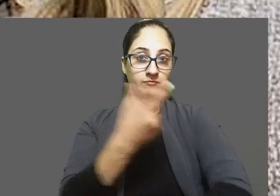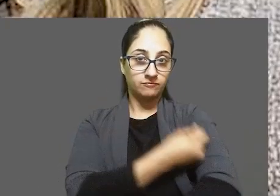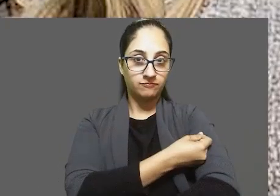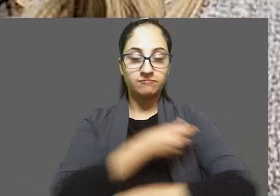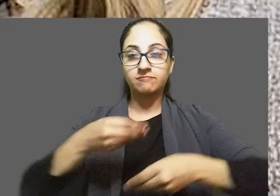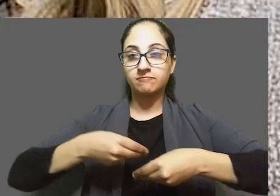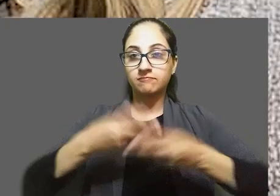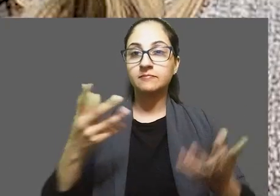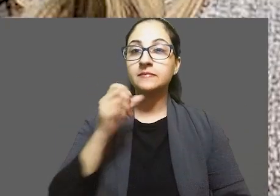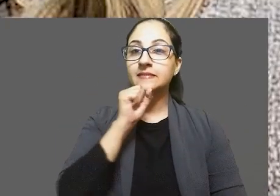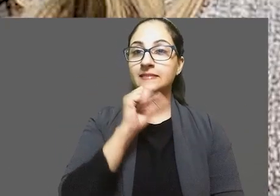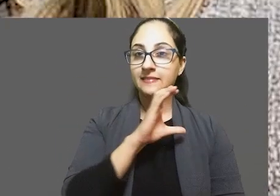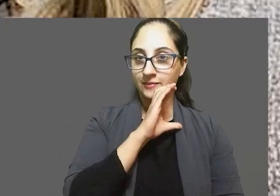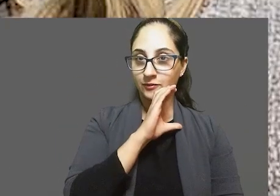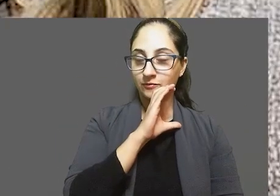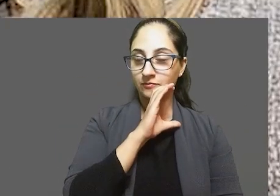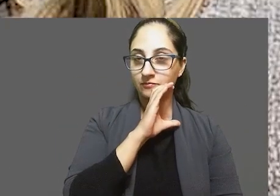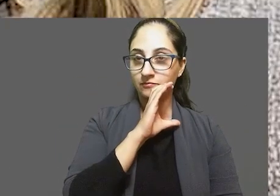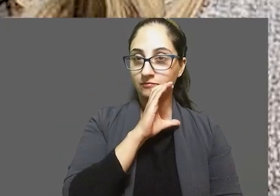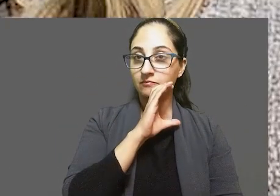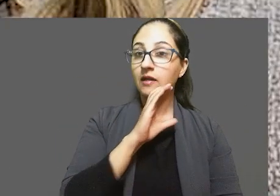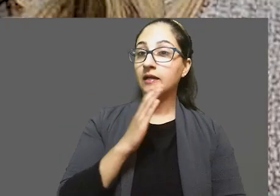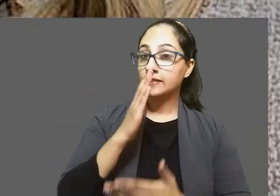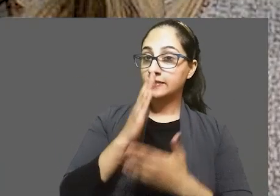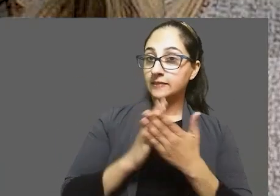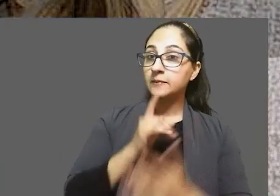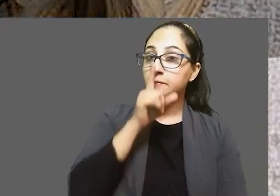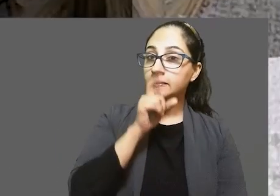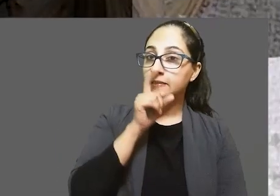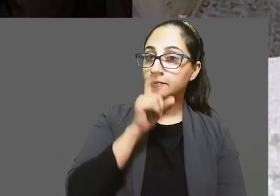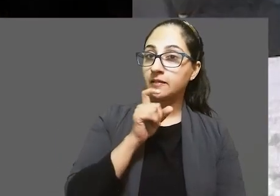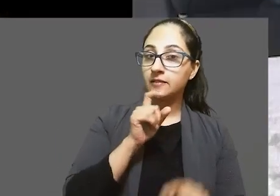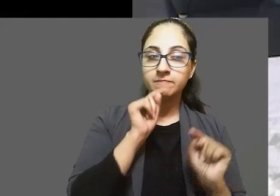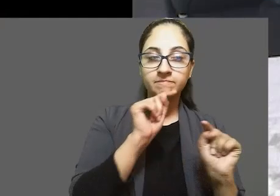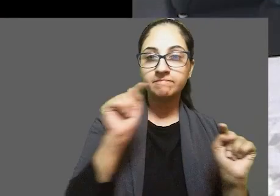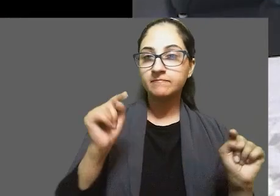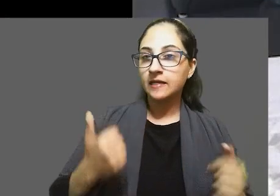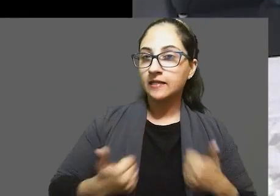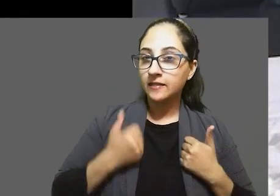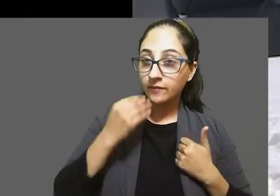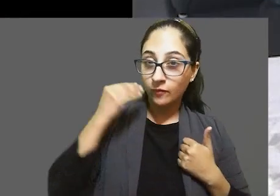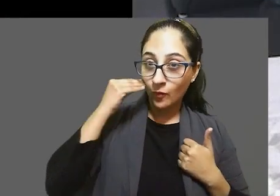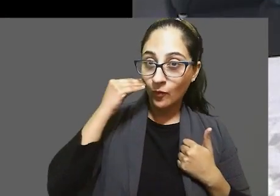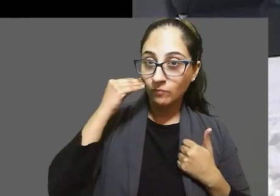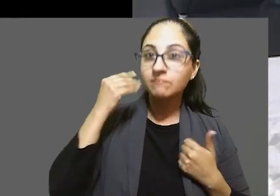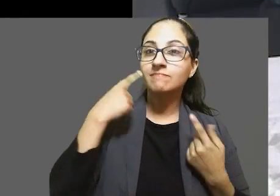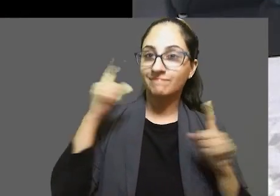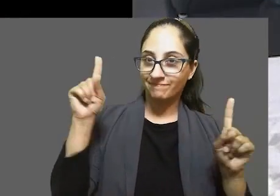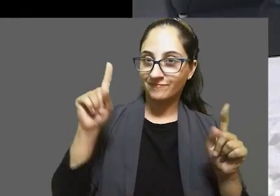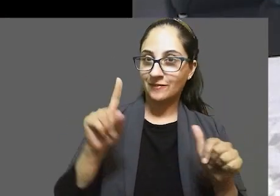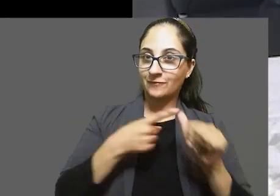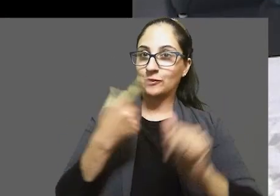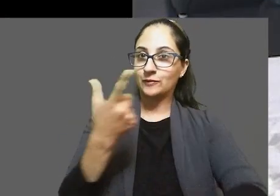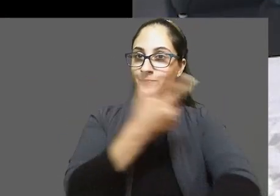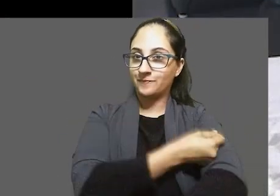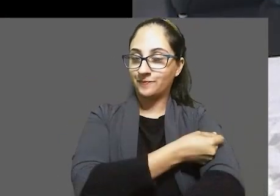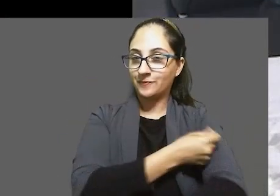first dose starting this week, and many more have appointments to receive theirs sometime over the next couple of